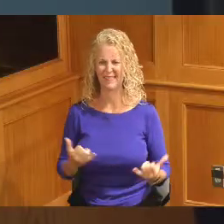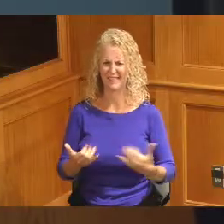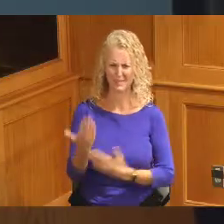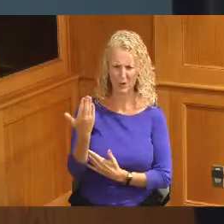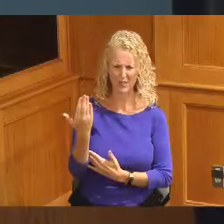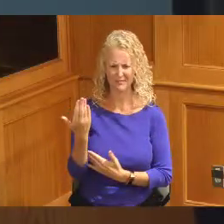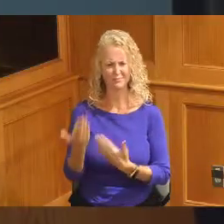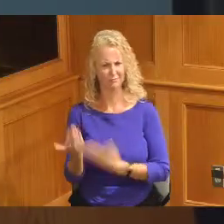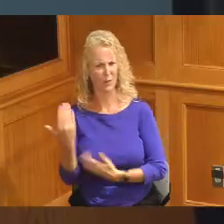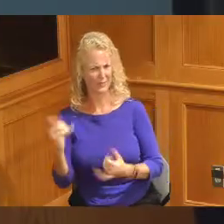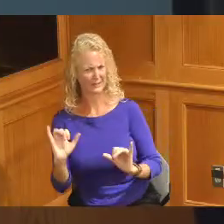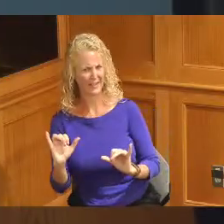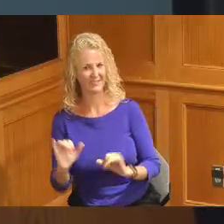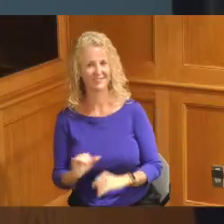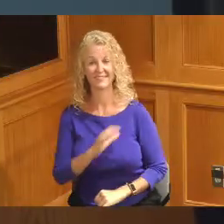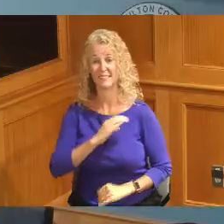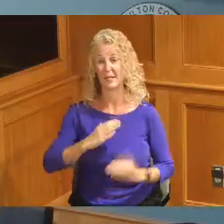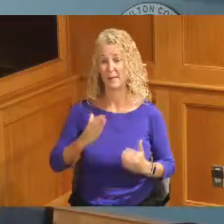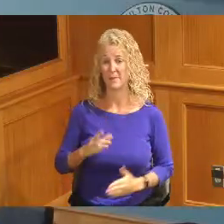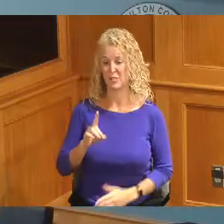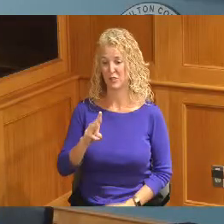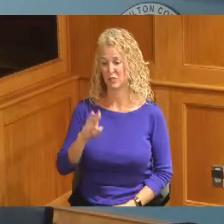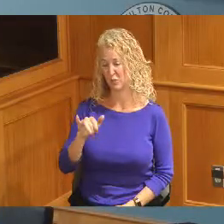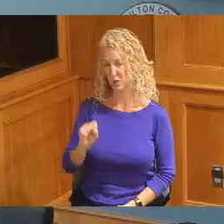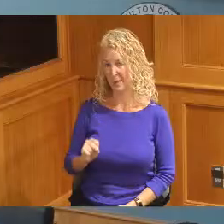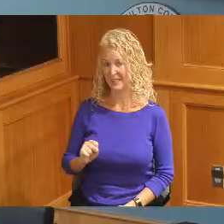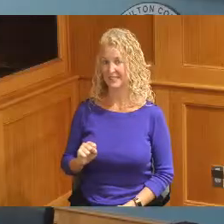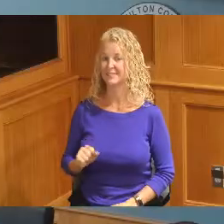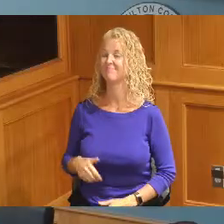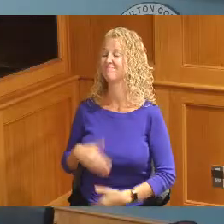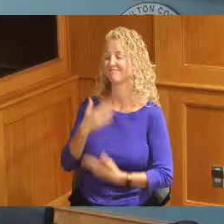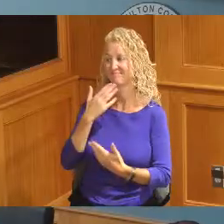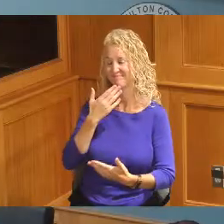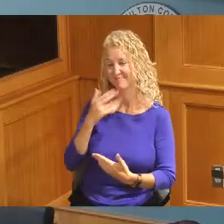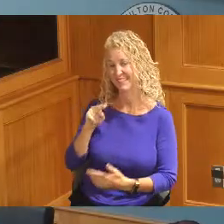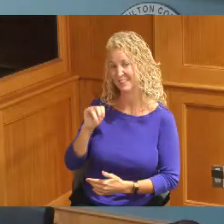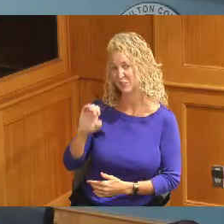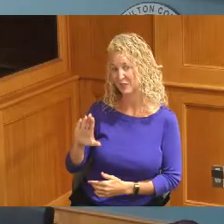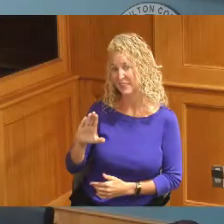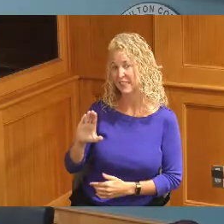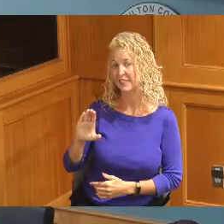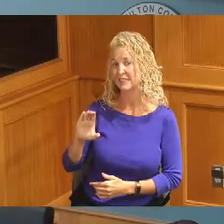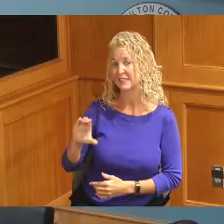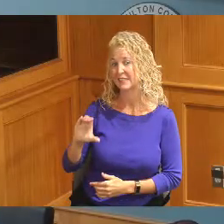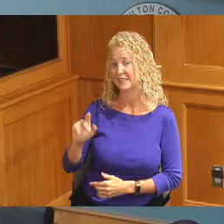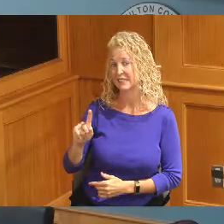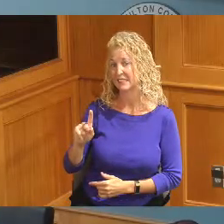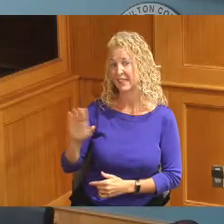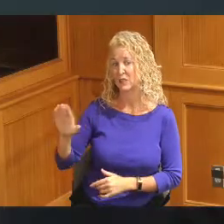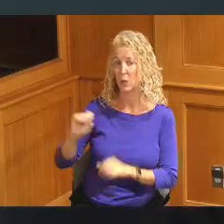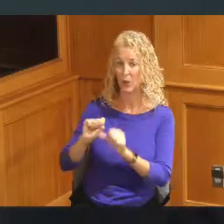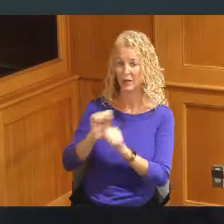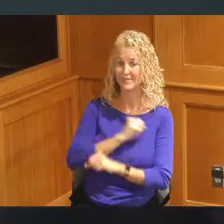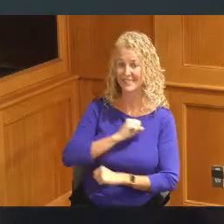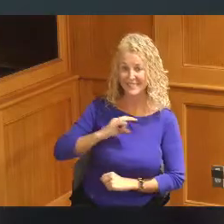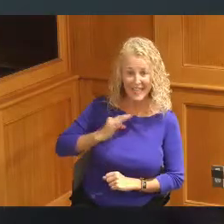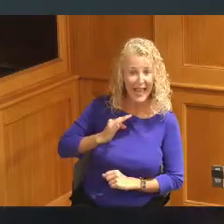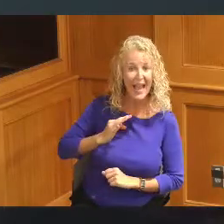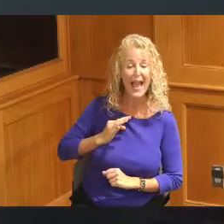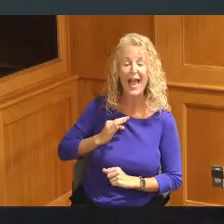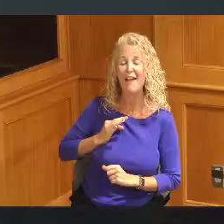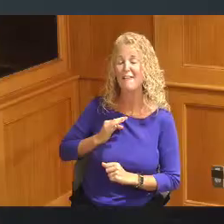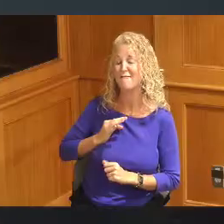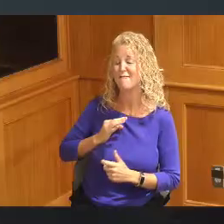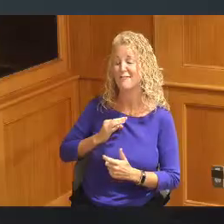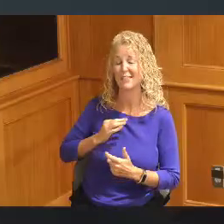still. Commissioner Summer Dumas. Thank you so much, and thank you, Nick, for your staff, and as President Driehaus was saying, the